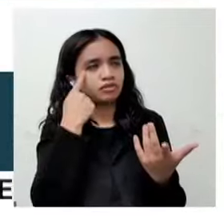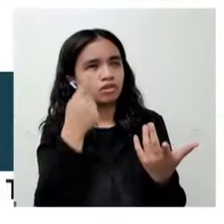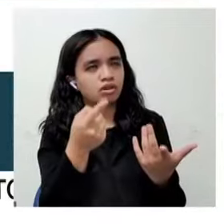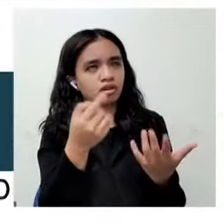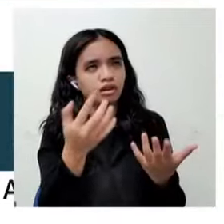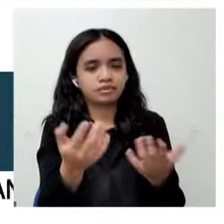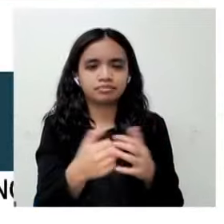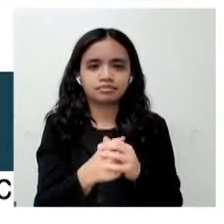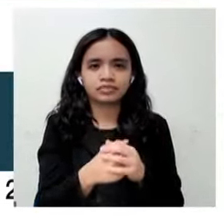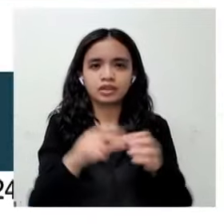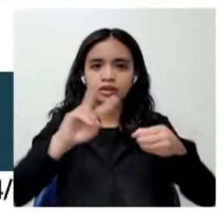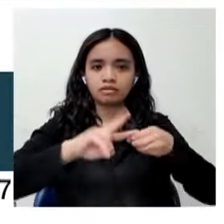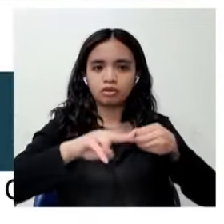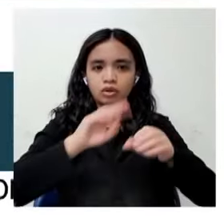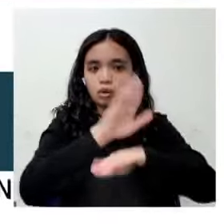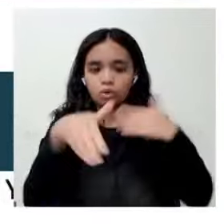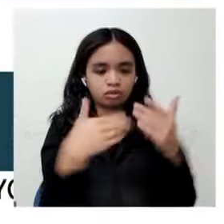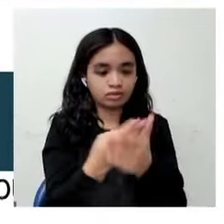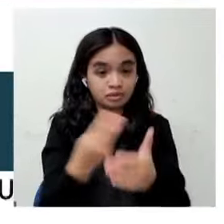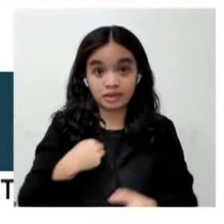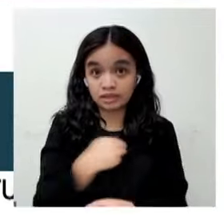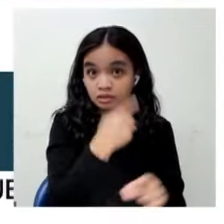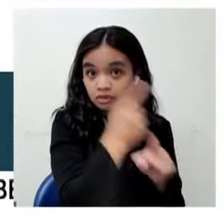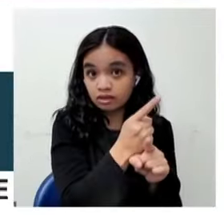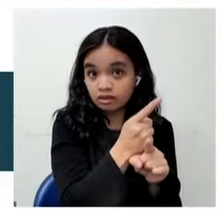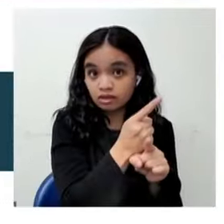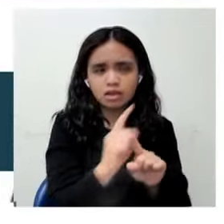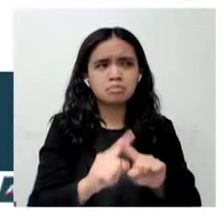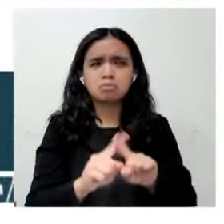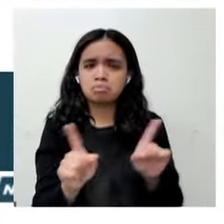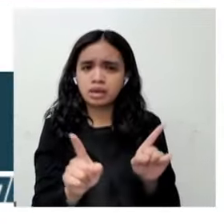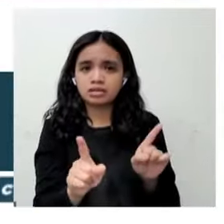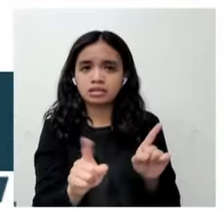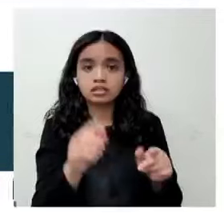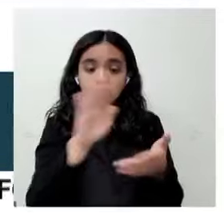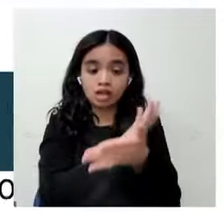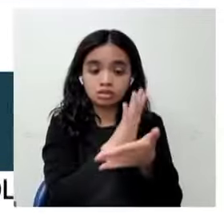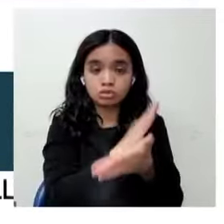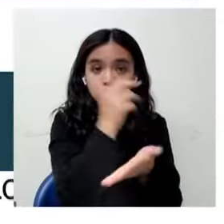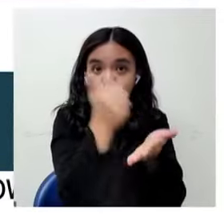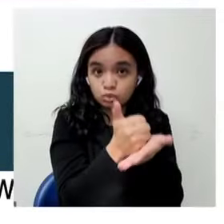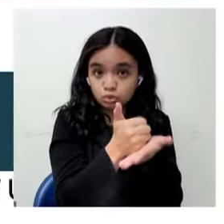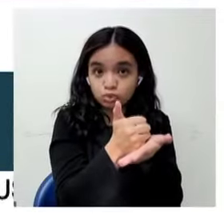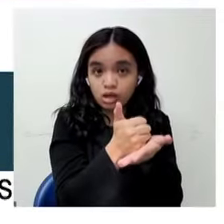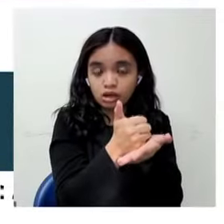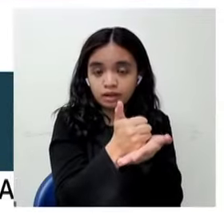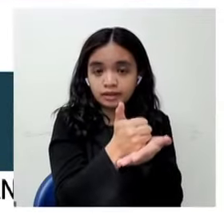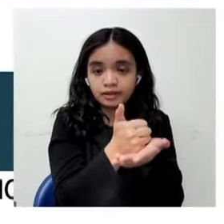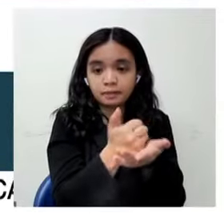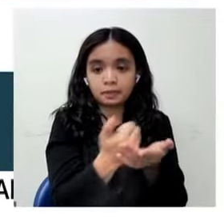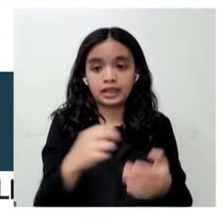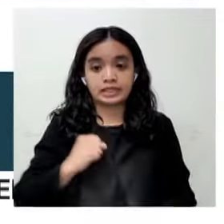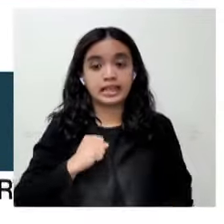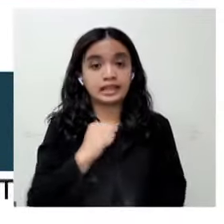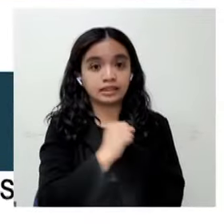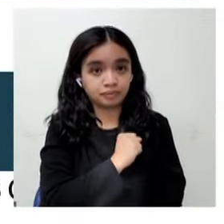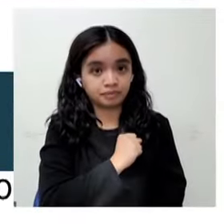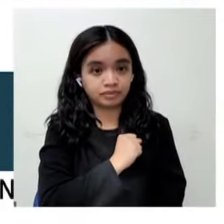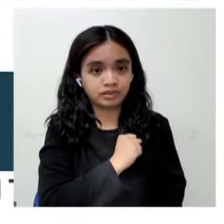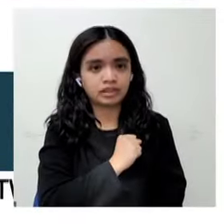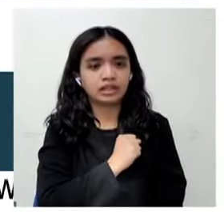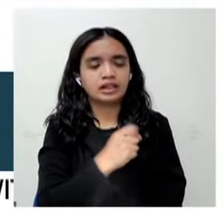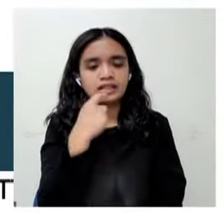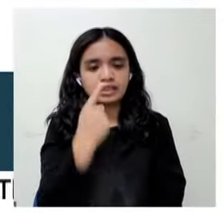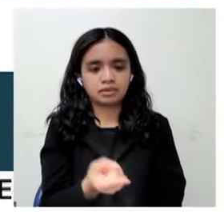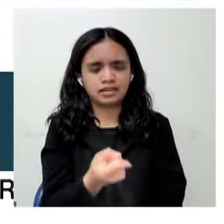voting of all the members, hindi po ba? Pero doon naman sa resolution ng Senado, it states that upon a